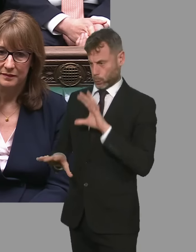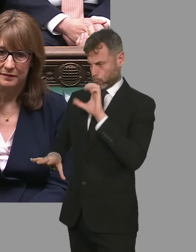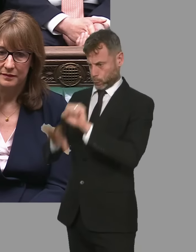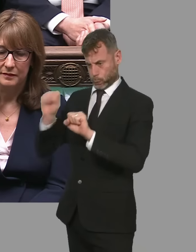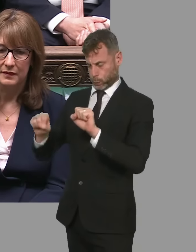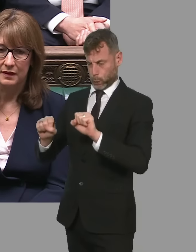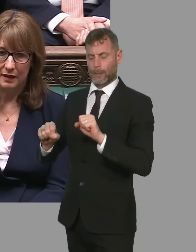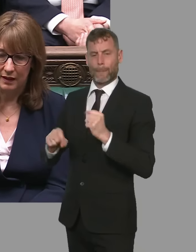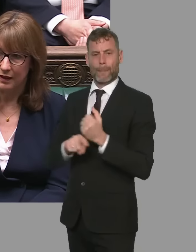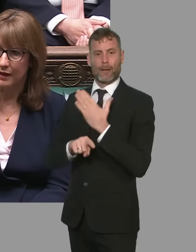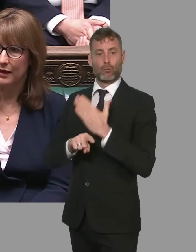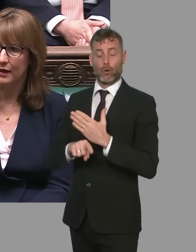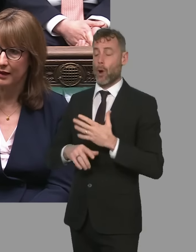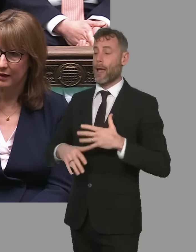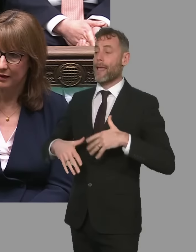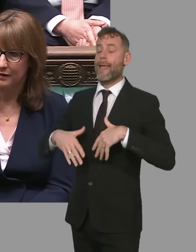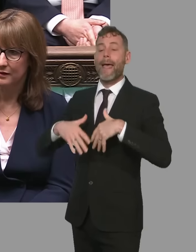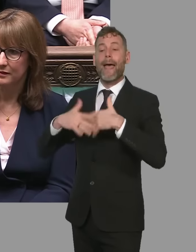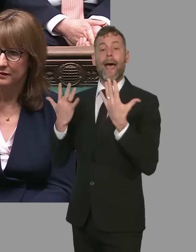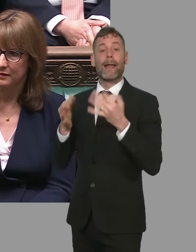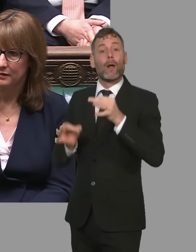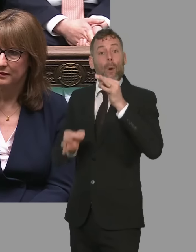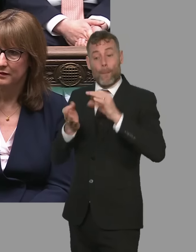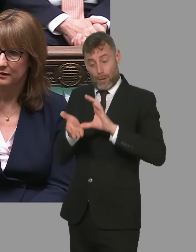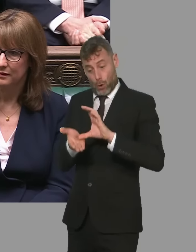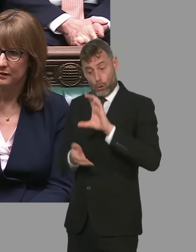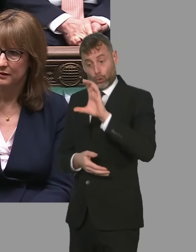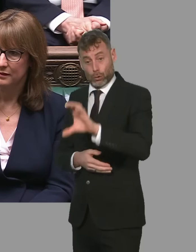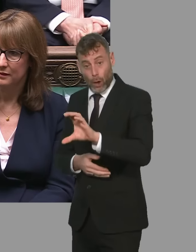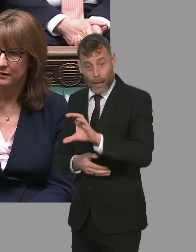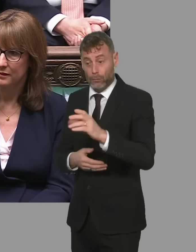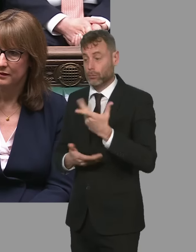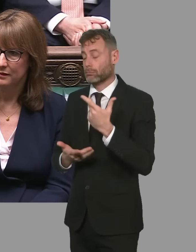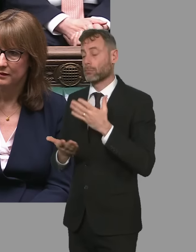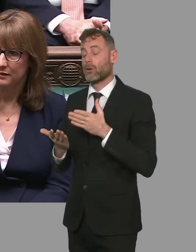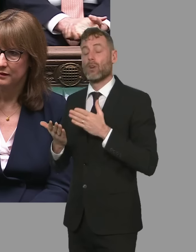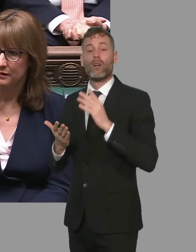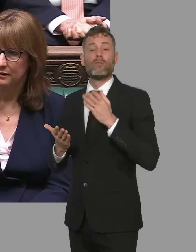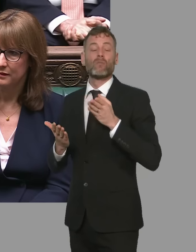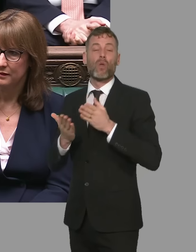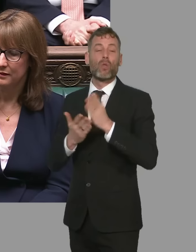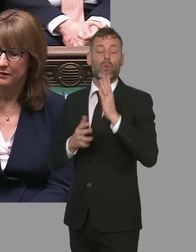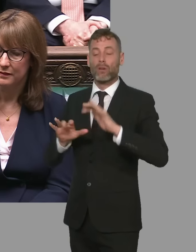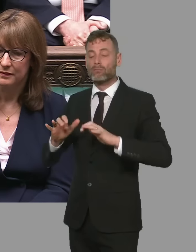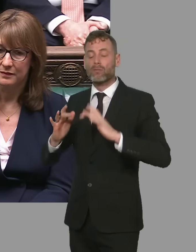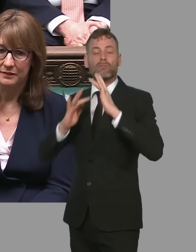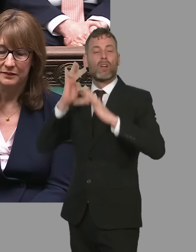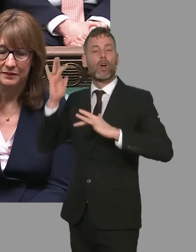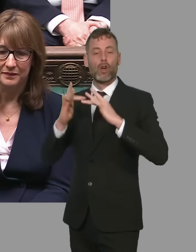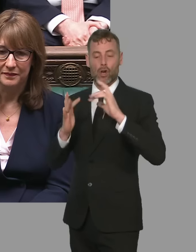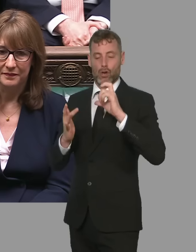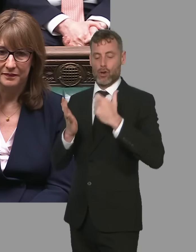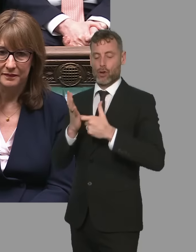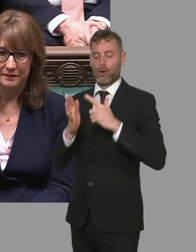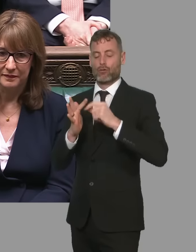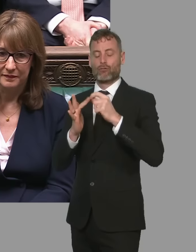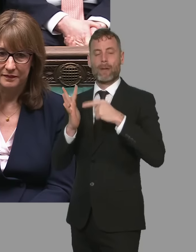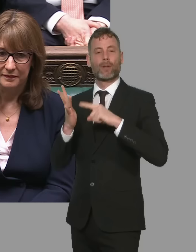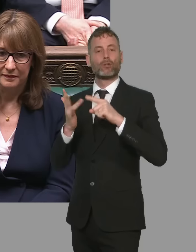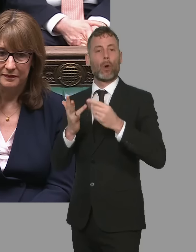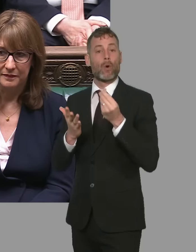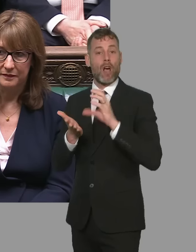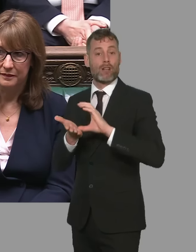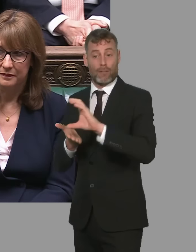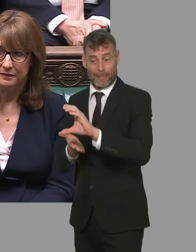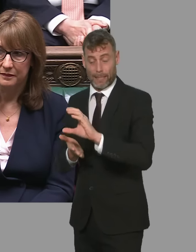through cryptocurrencies. I hope that will be welcomed across the House. There is only one party leader who has